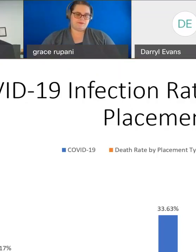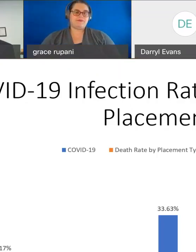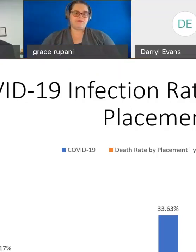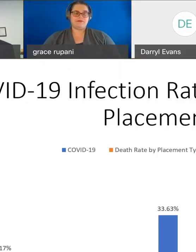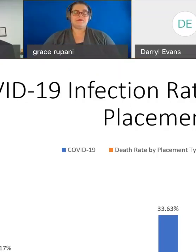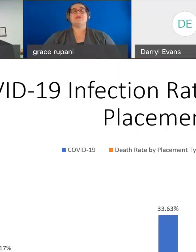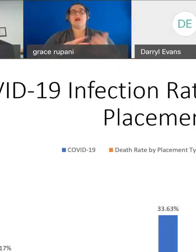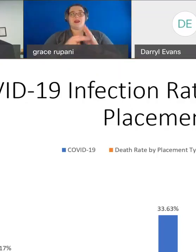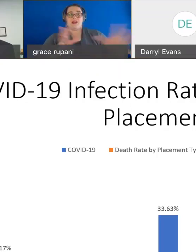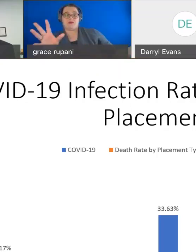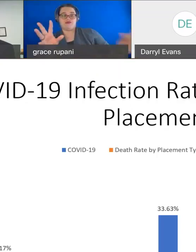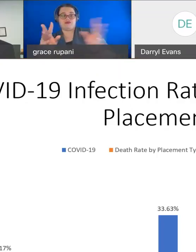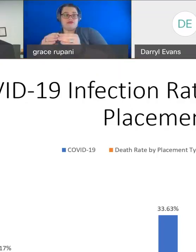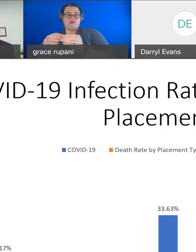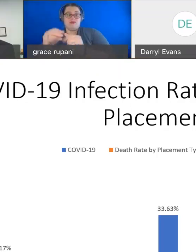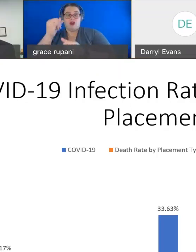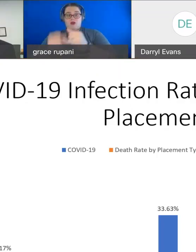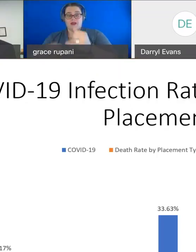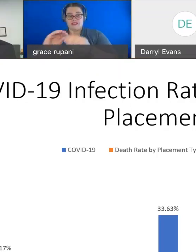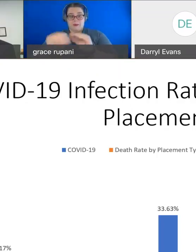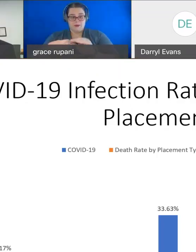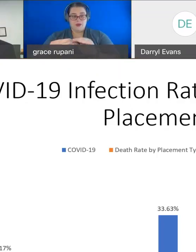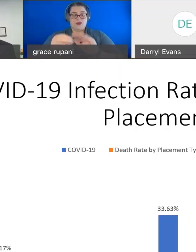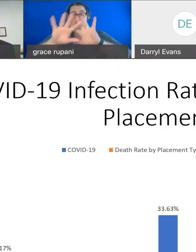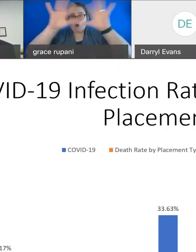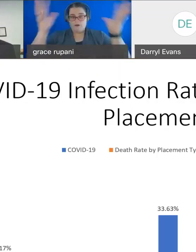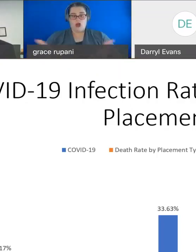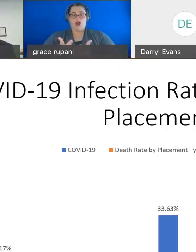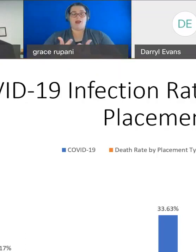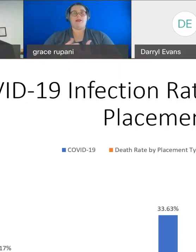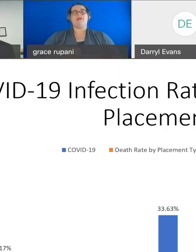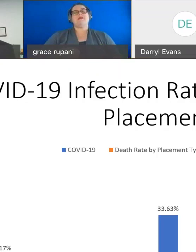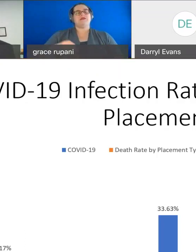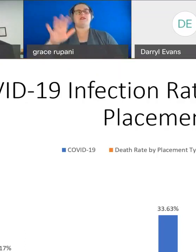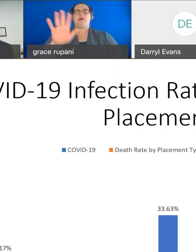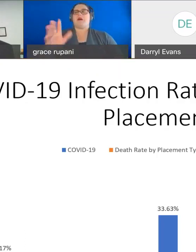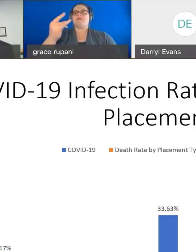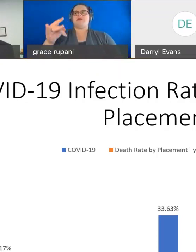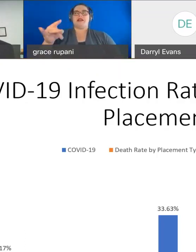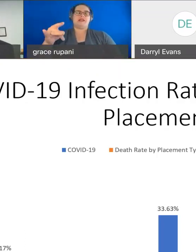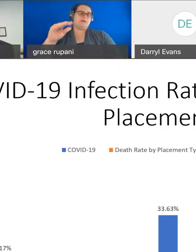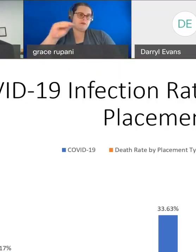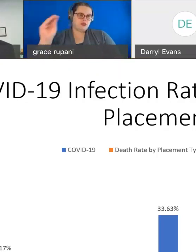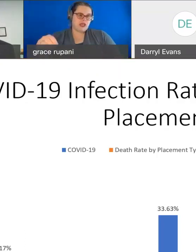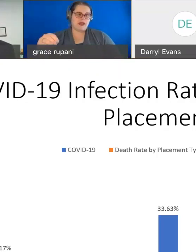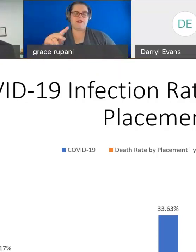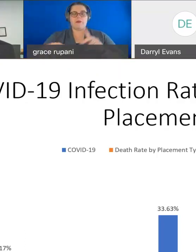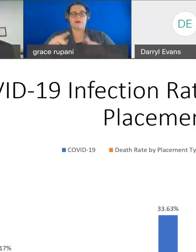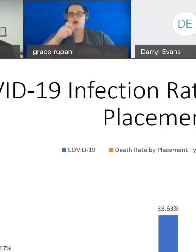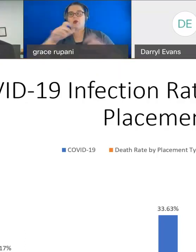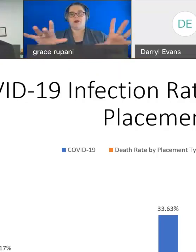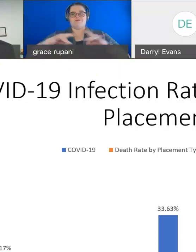been 428 people, which is just about 18% of the people supported by DDA who have contracted